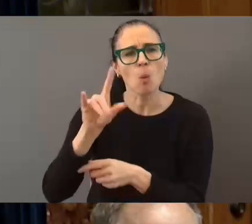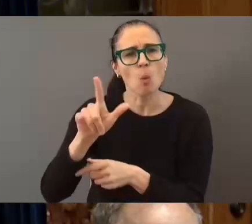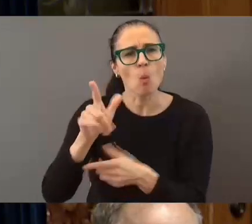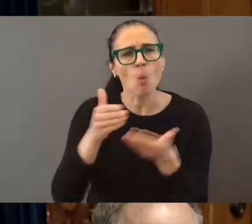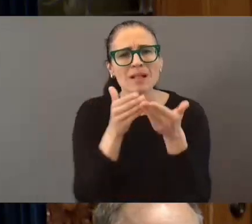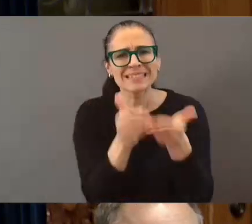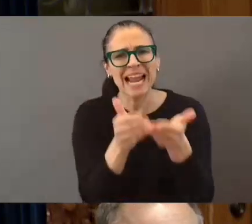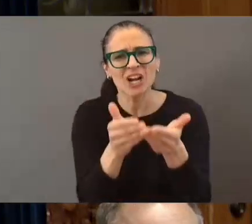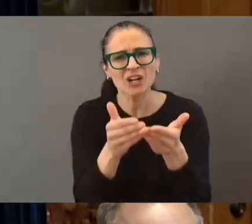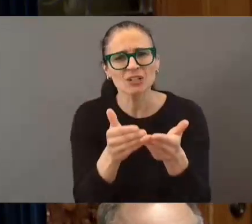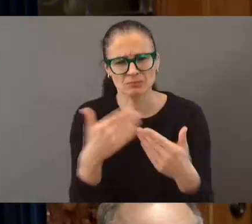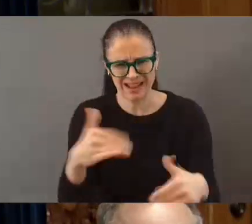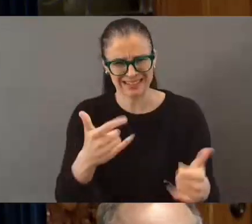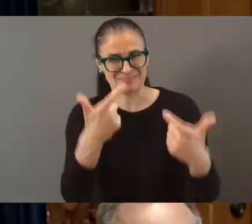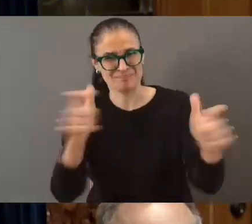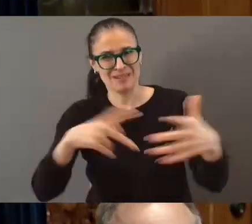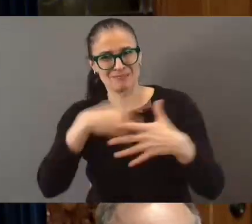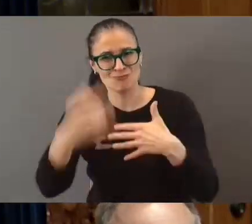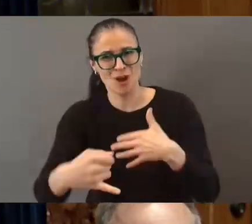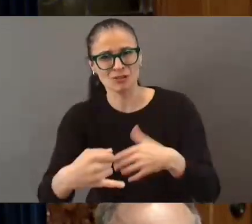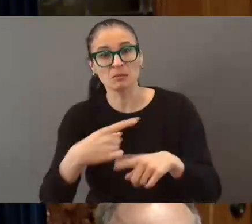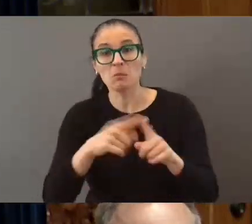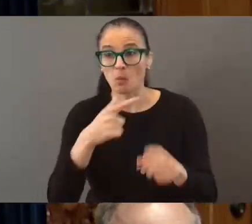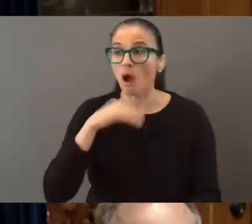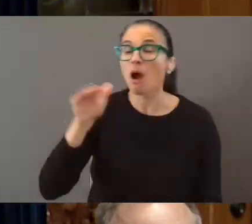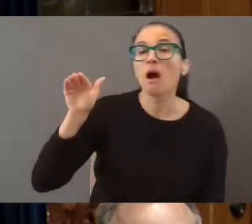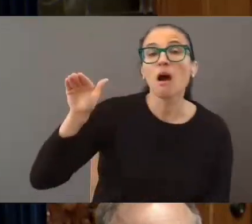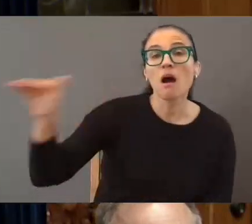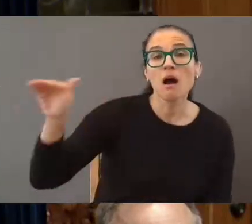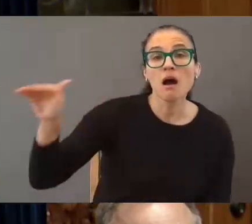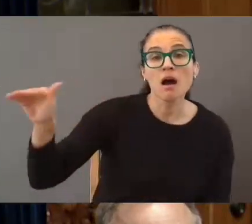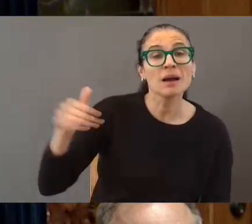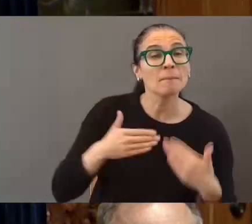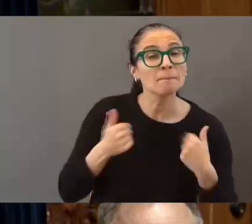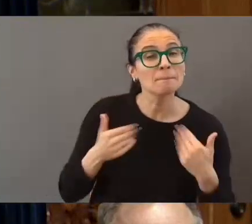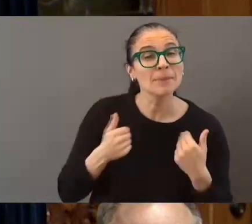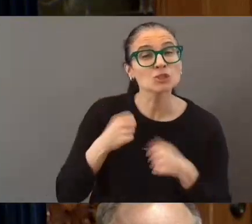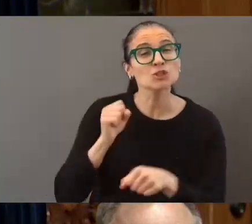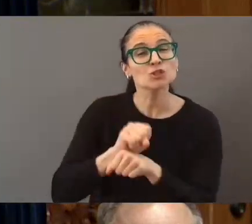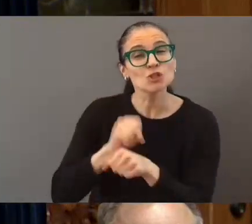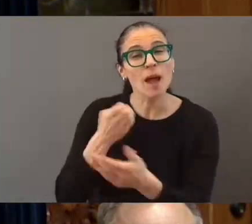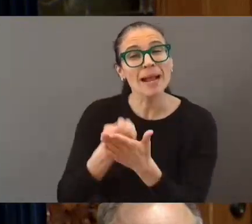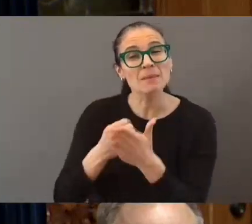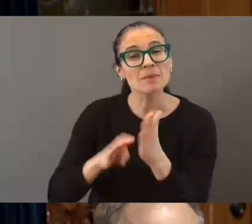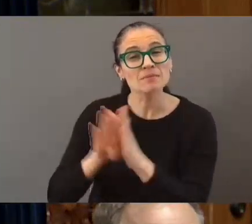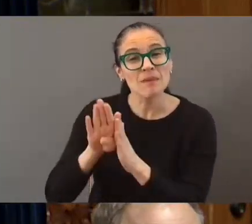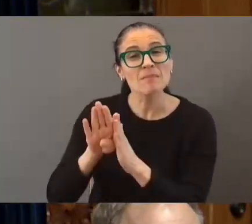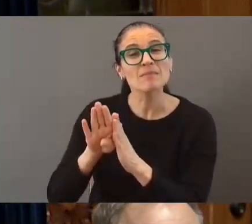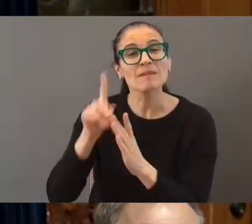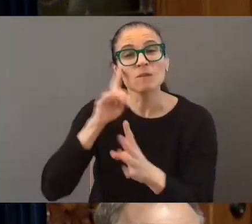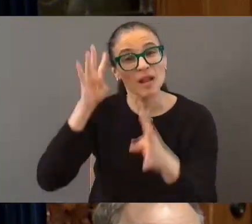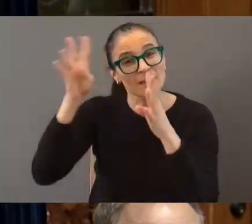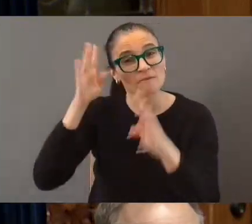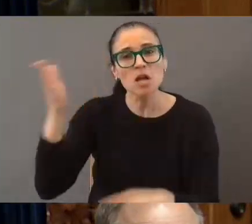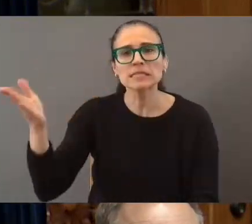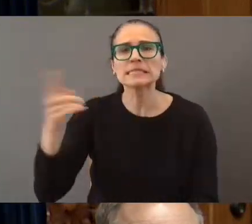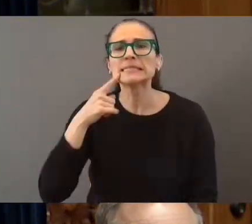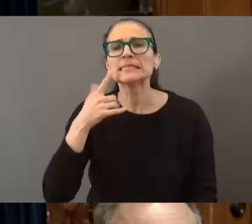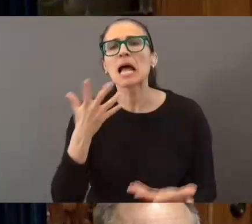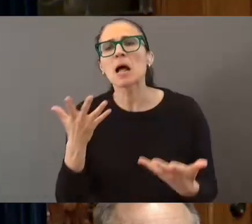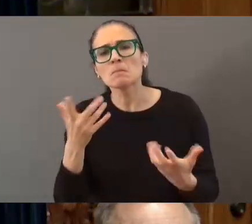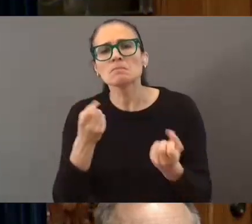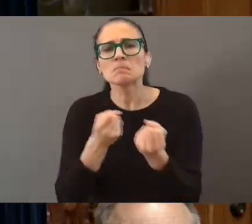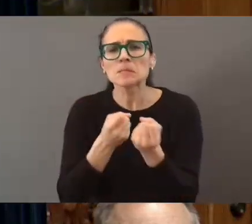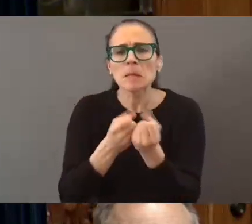Innovation whether she supported it in estimates, she would not say if she agrees. At least 6 NDP